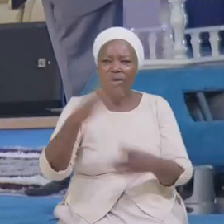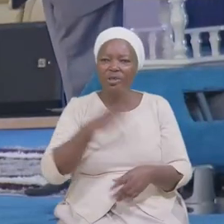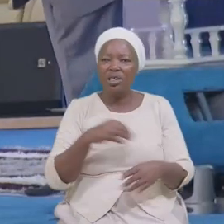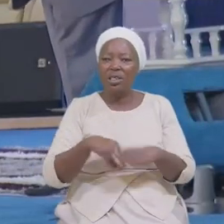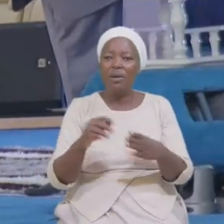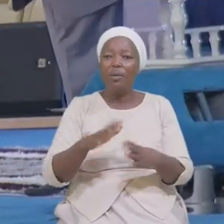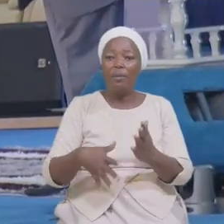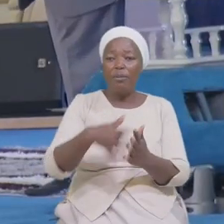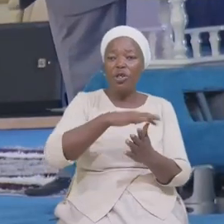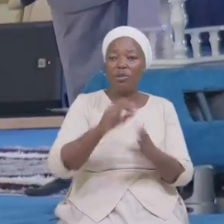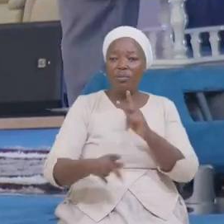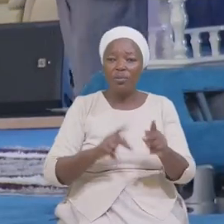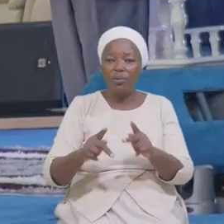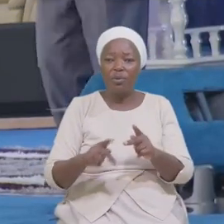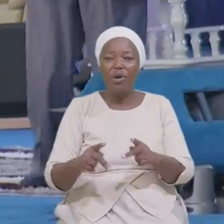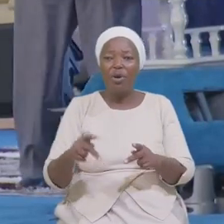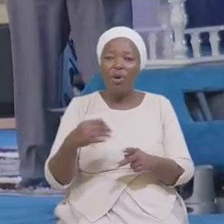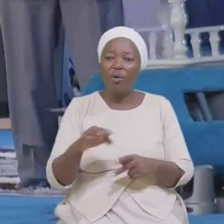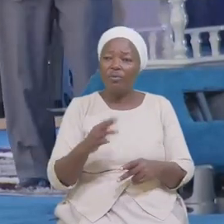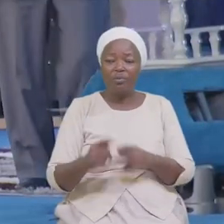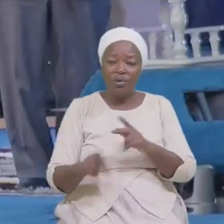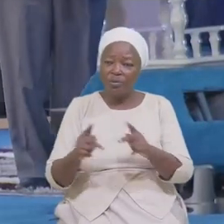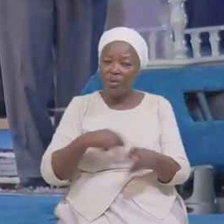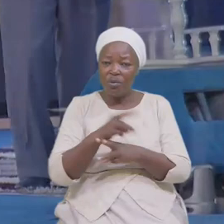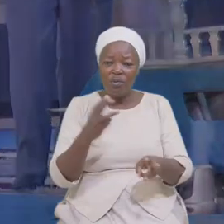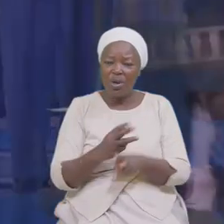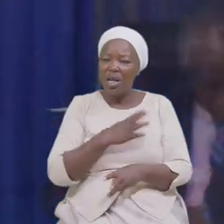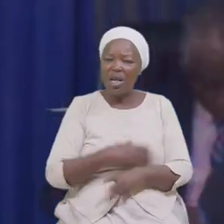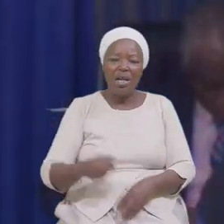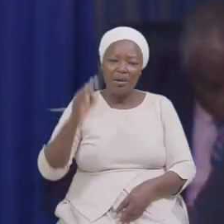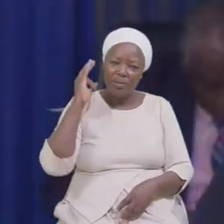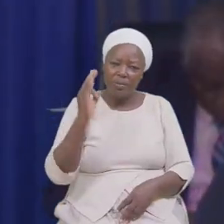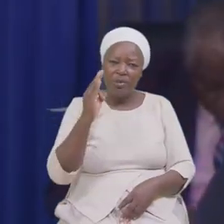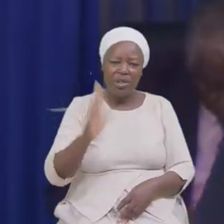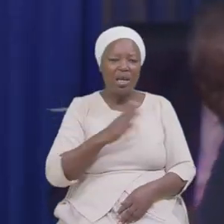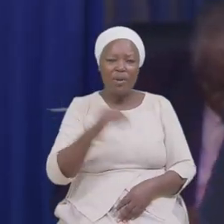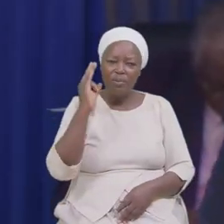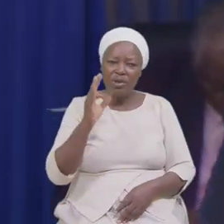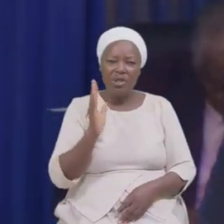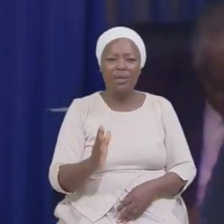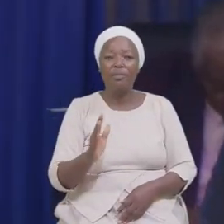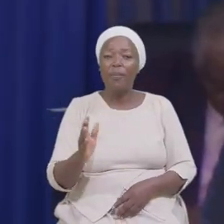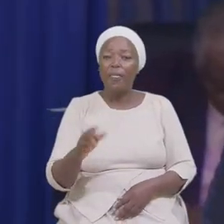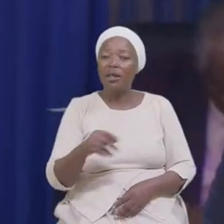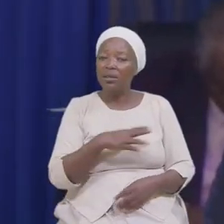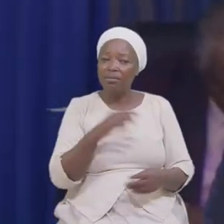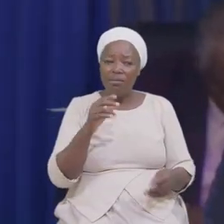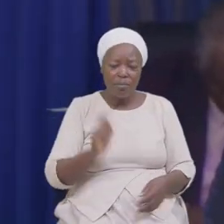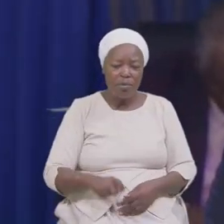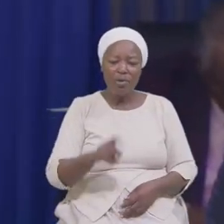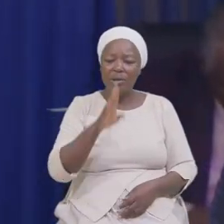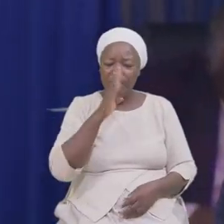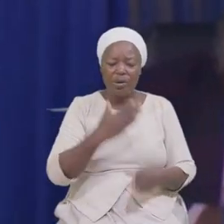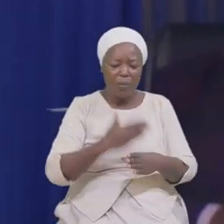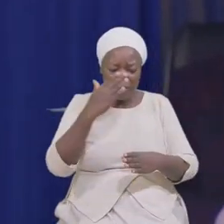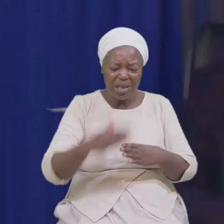of the people or before the people. A minister, a pastor, a preacher must be totally different